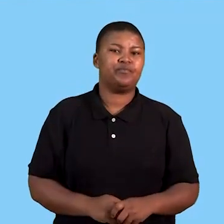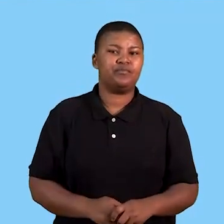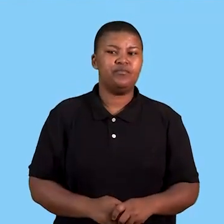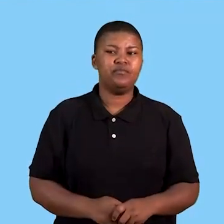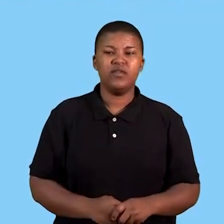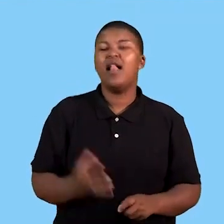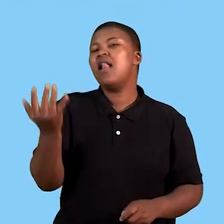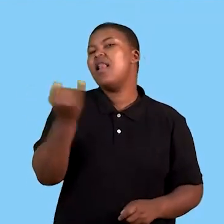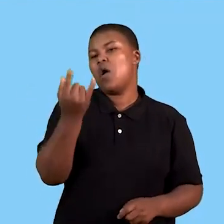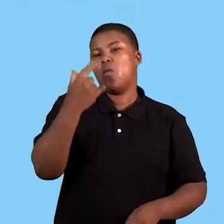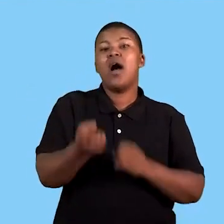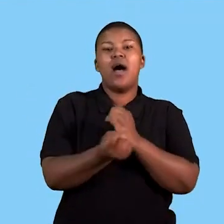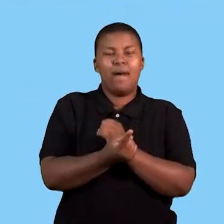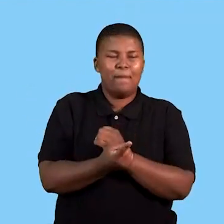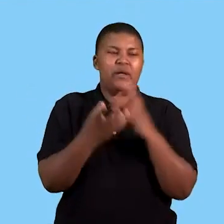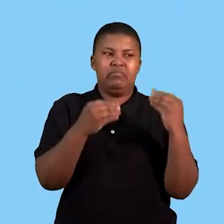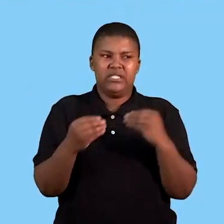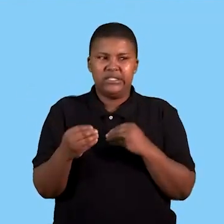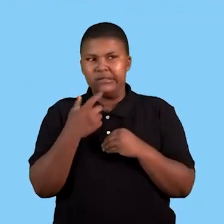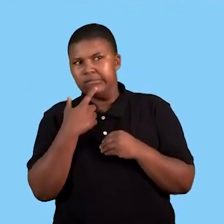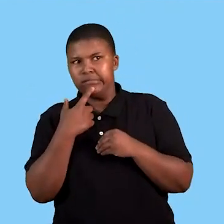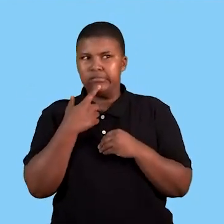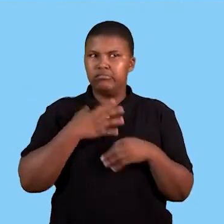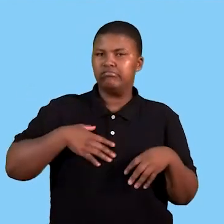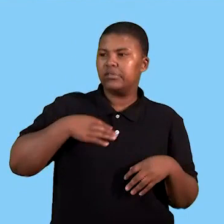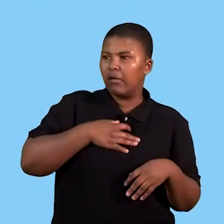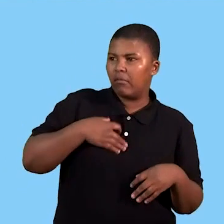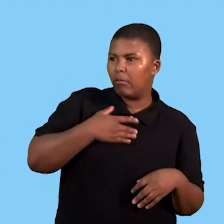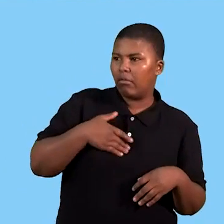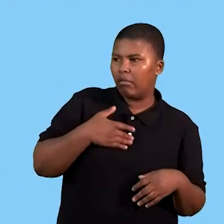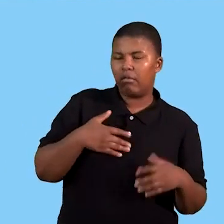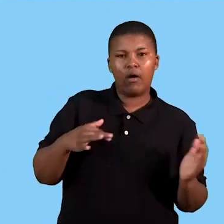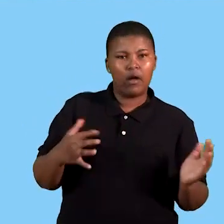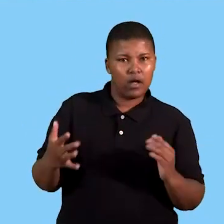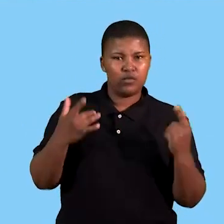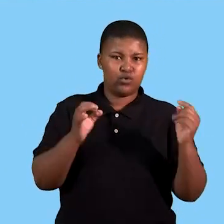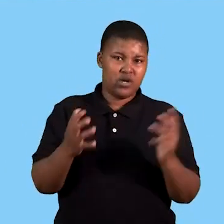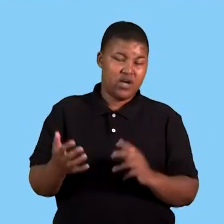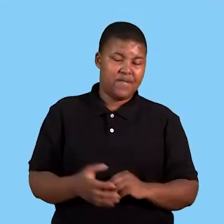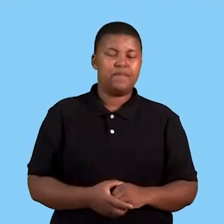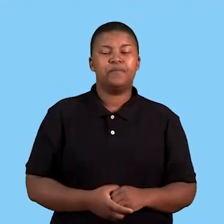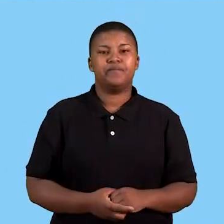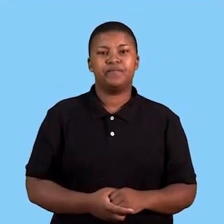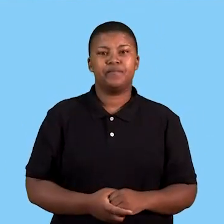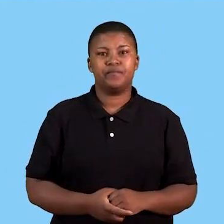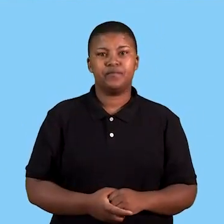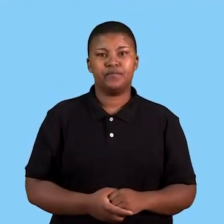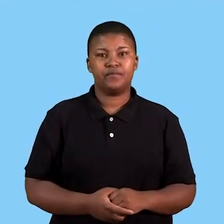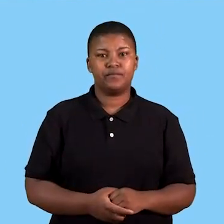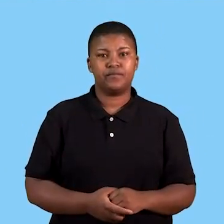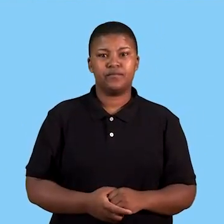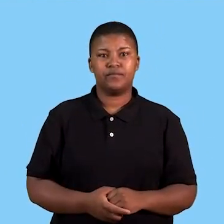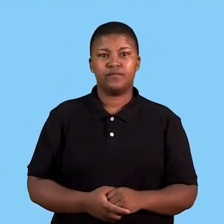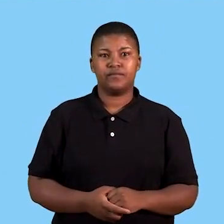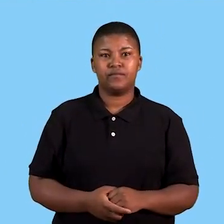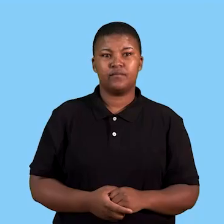the atmosphere or the vibe in the business can also be an indication of what culture is. All